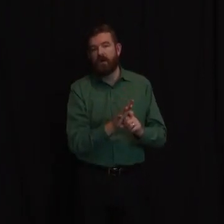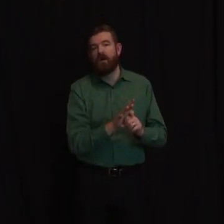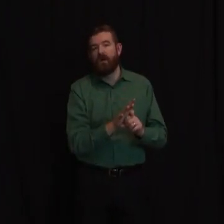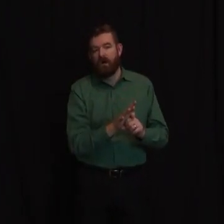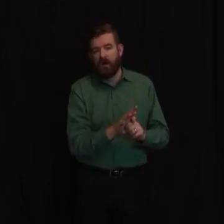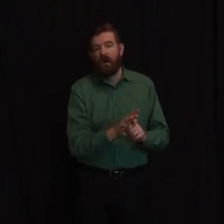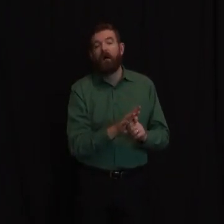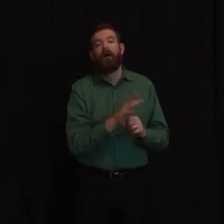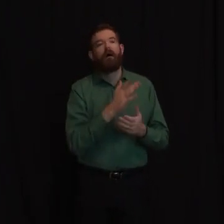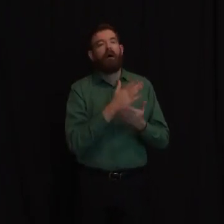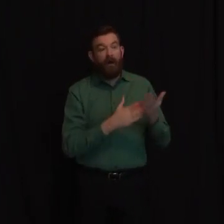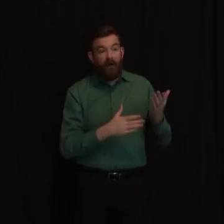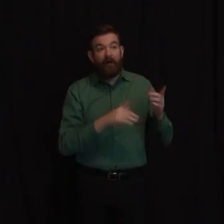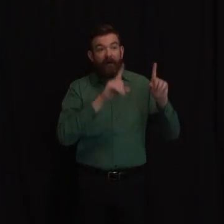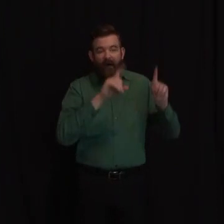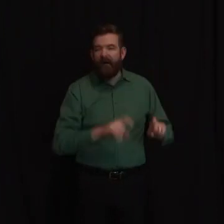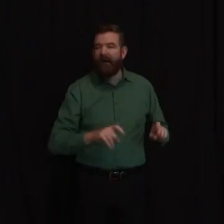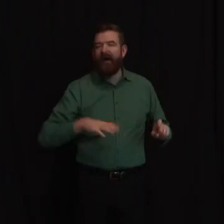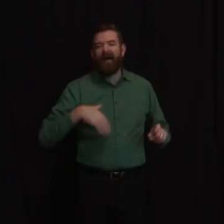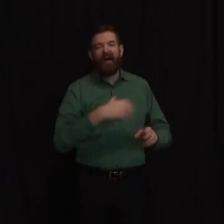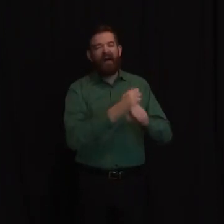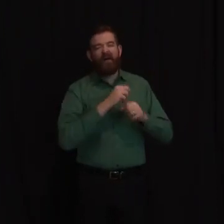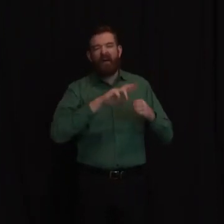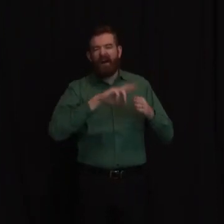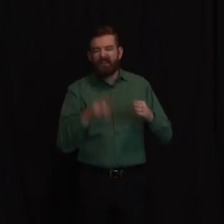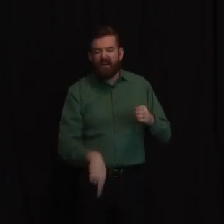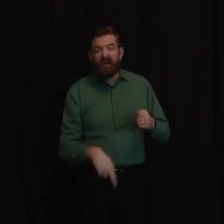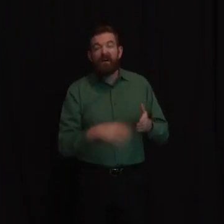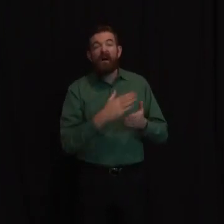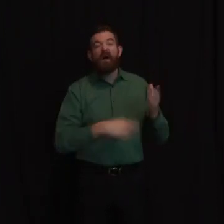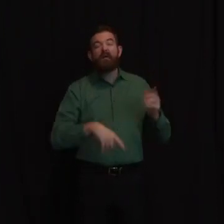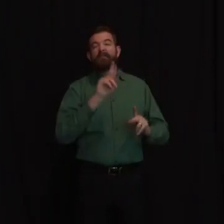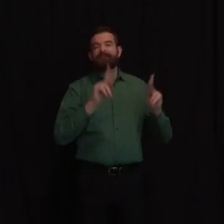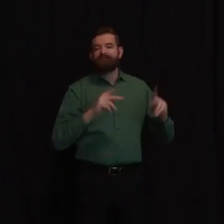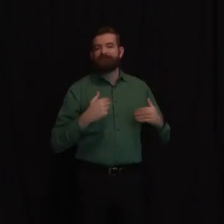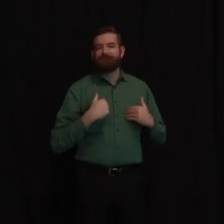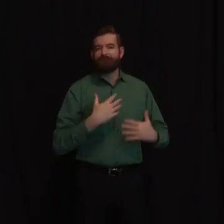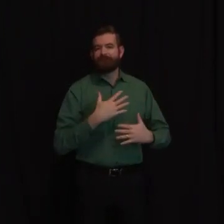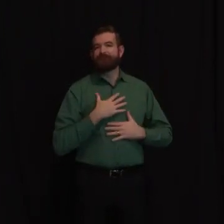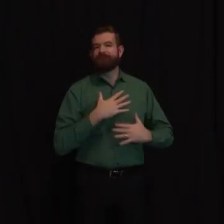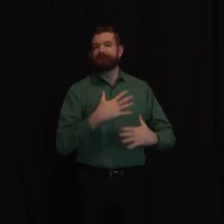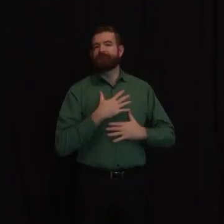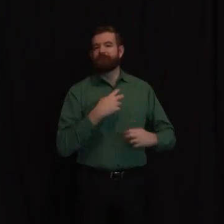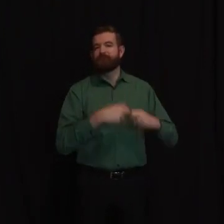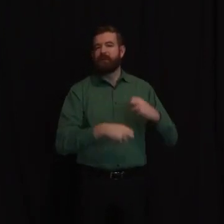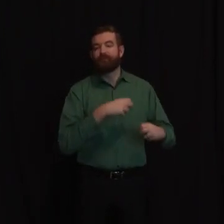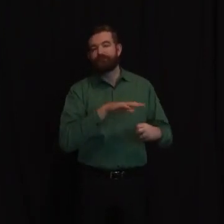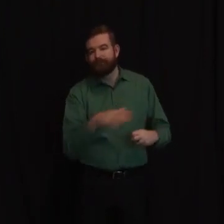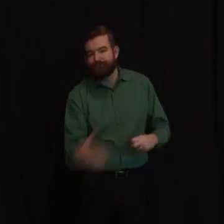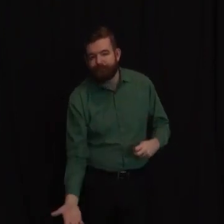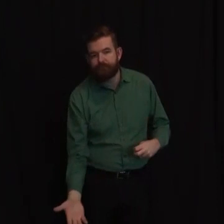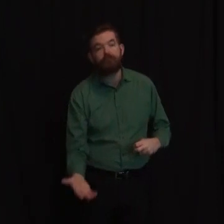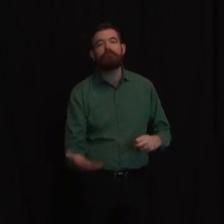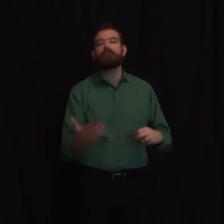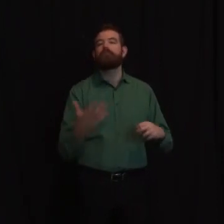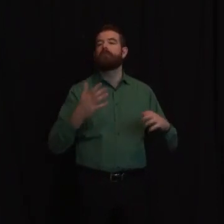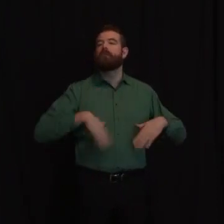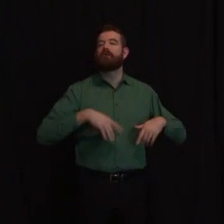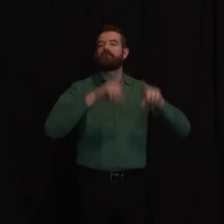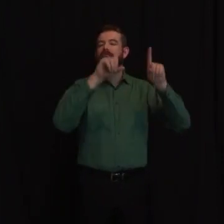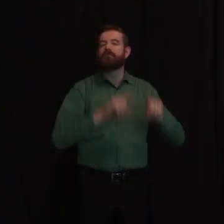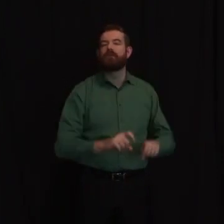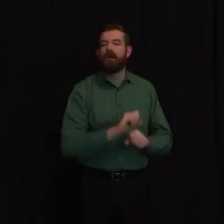results, and respiratory illness deaths for which COVID testing was not performed. So the assumption is